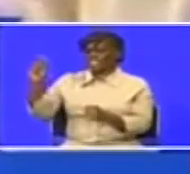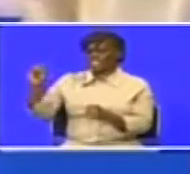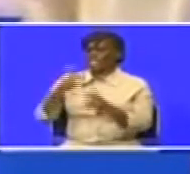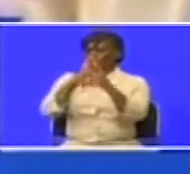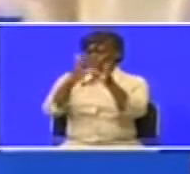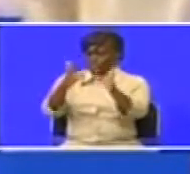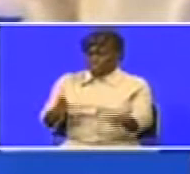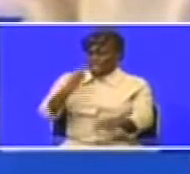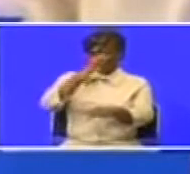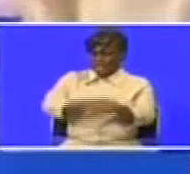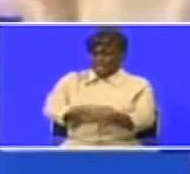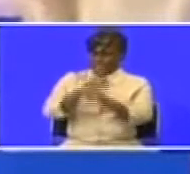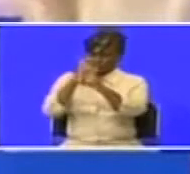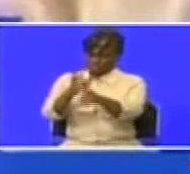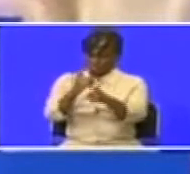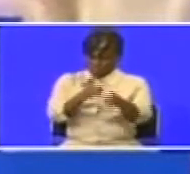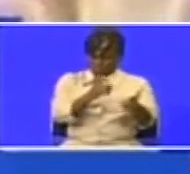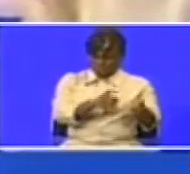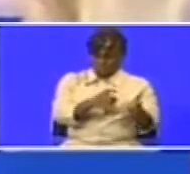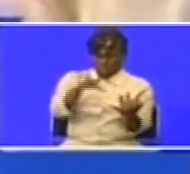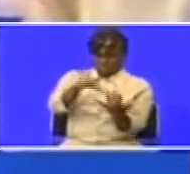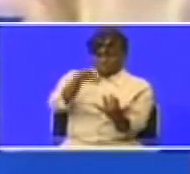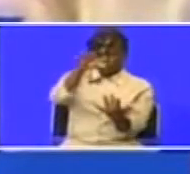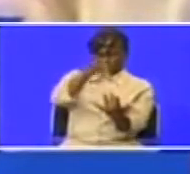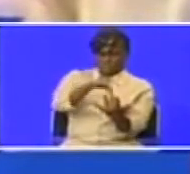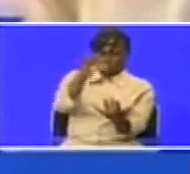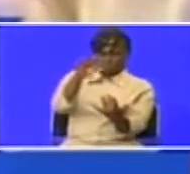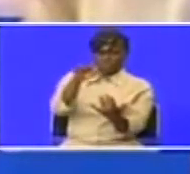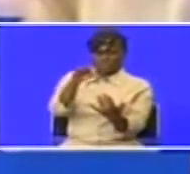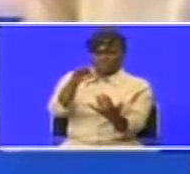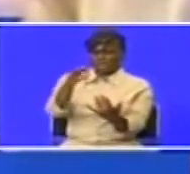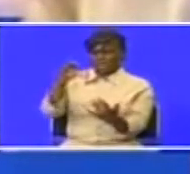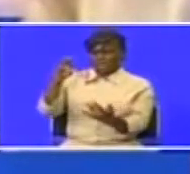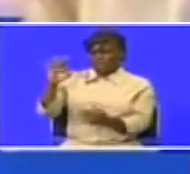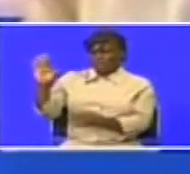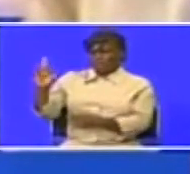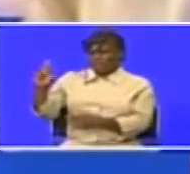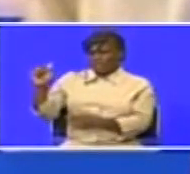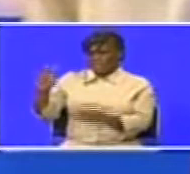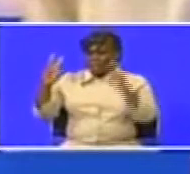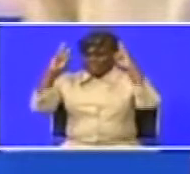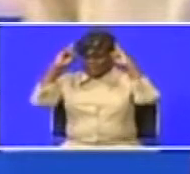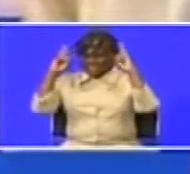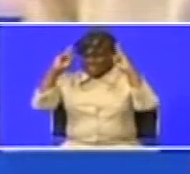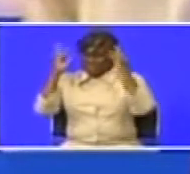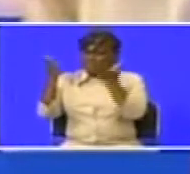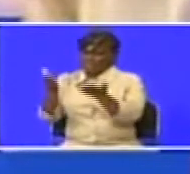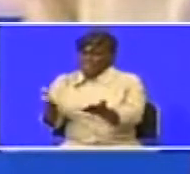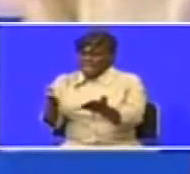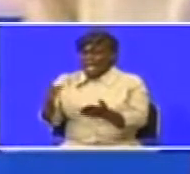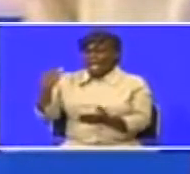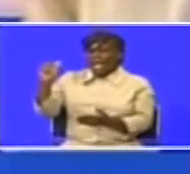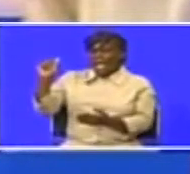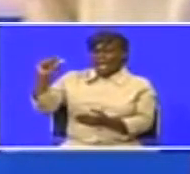most of these awards. Of course, among those nominated include Francis Mtalaki, as well as Mashirima Kapombe, Agnes